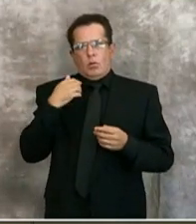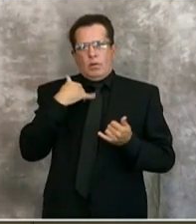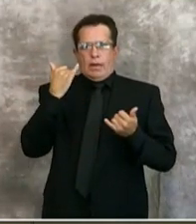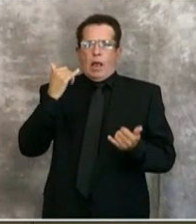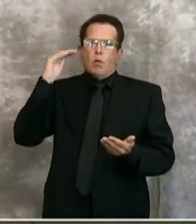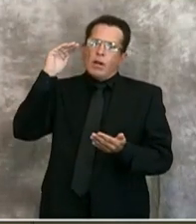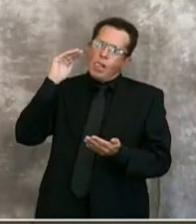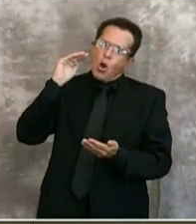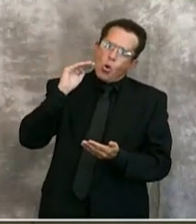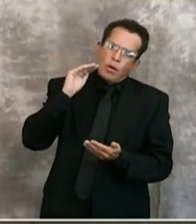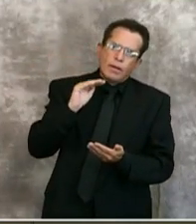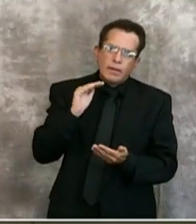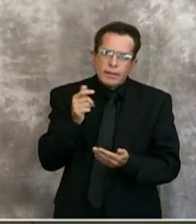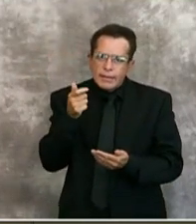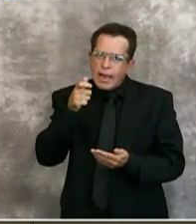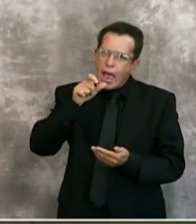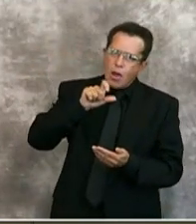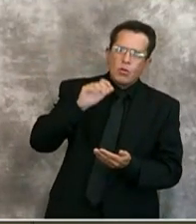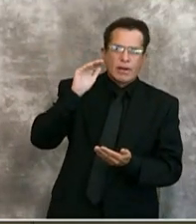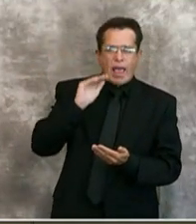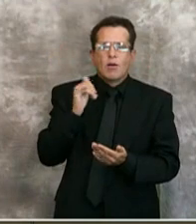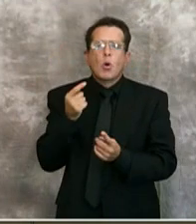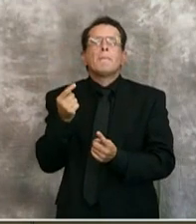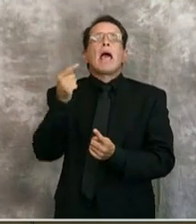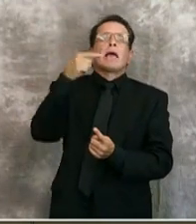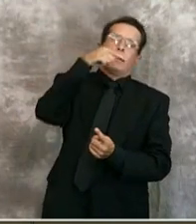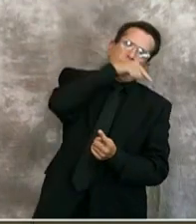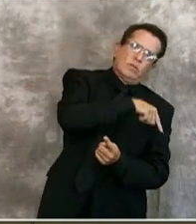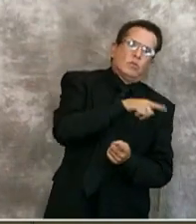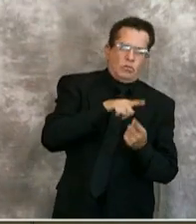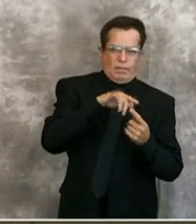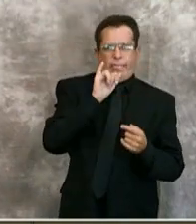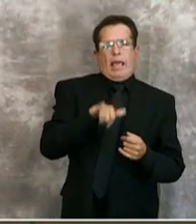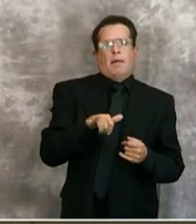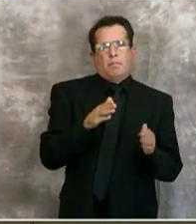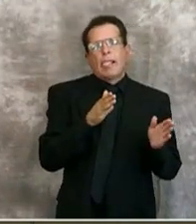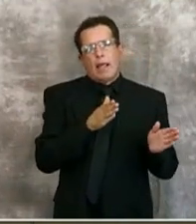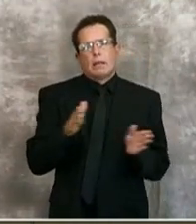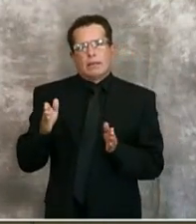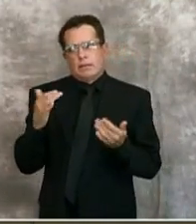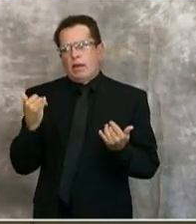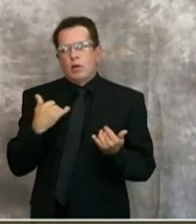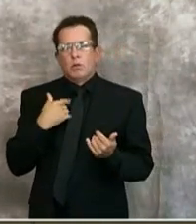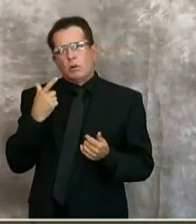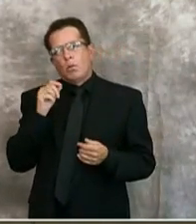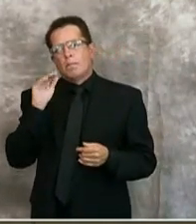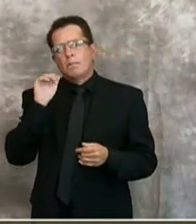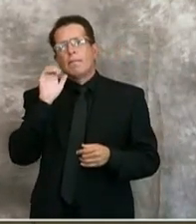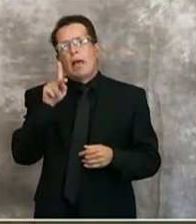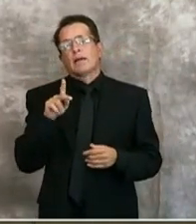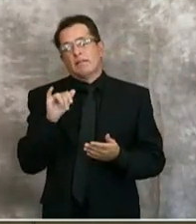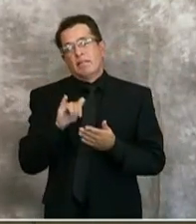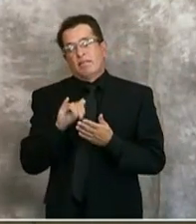so we are going back to that particular phase. Thank you. Thank you.